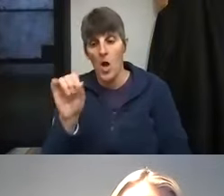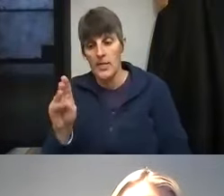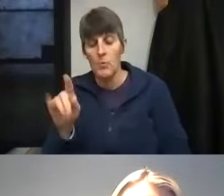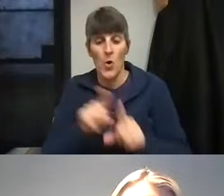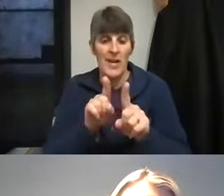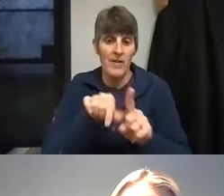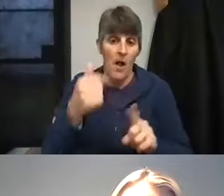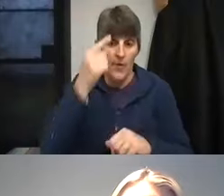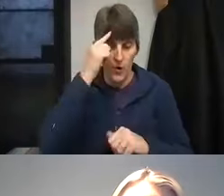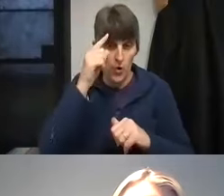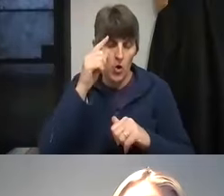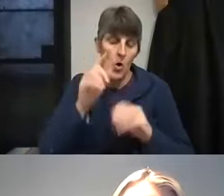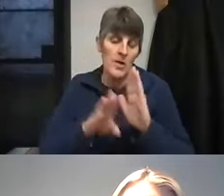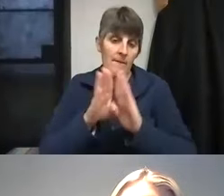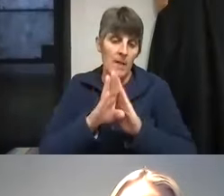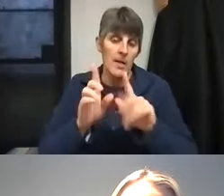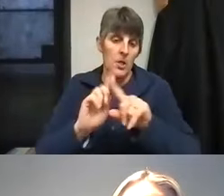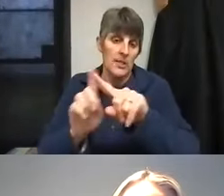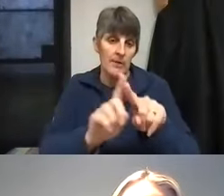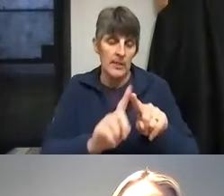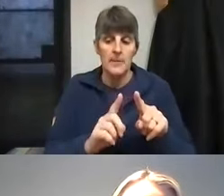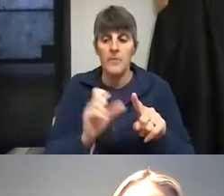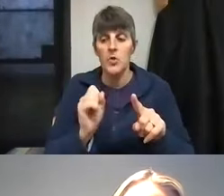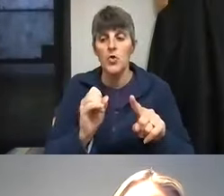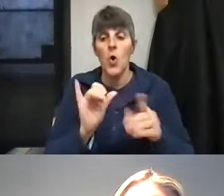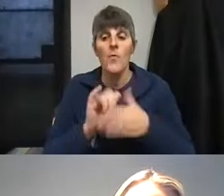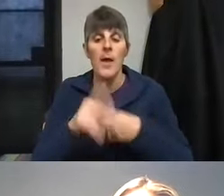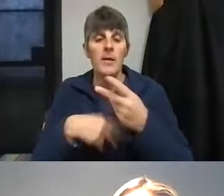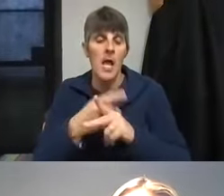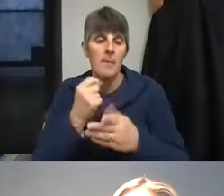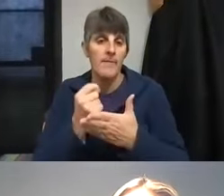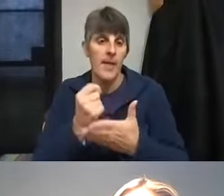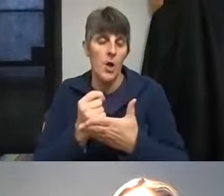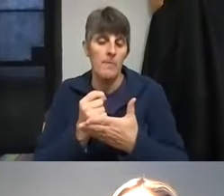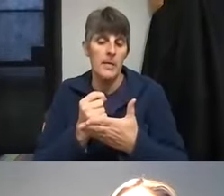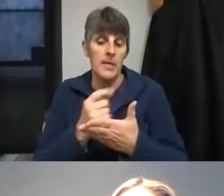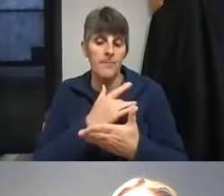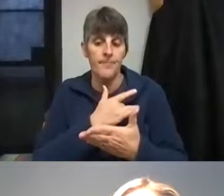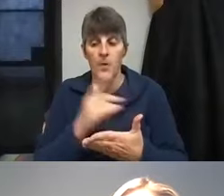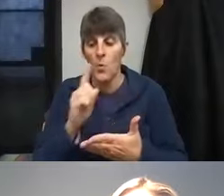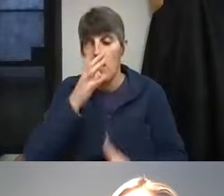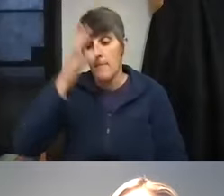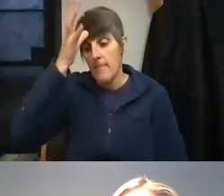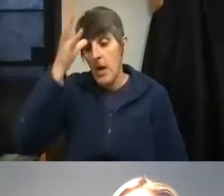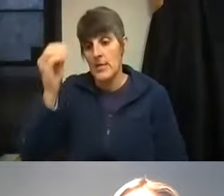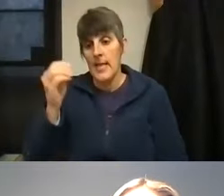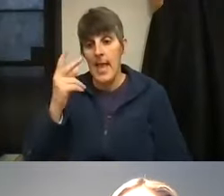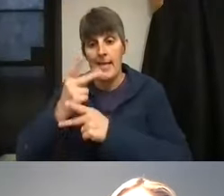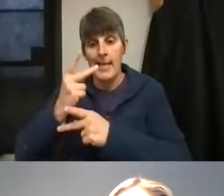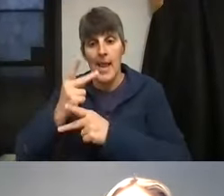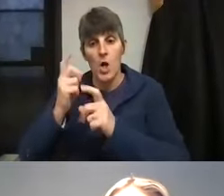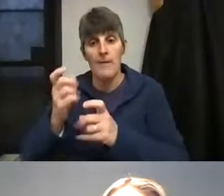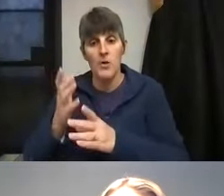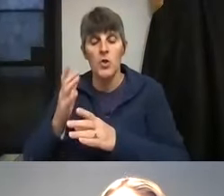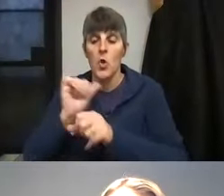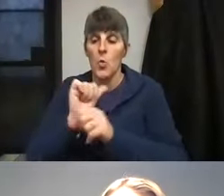other neurodevelopmental differences. So that type of therapy is where parents and caregivers work with